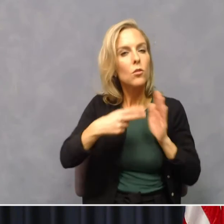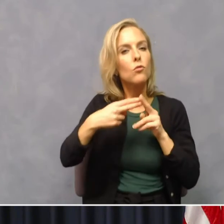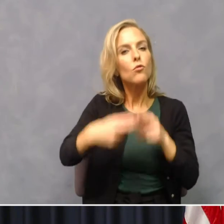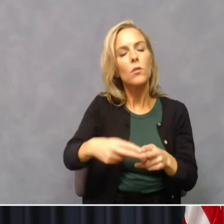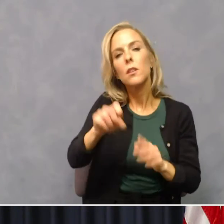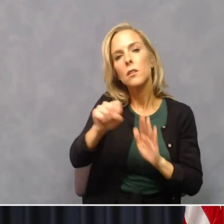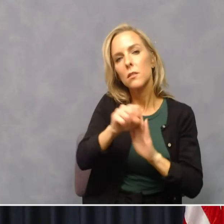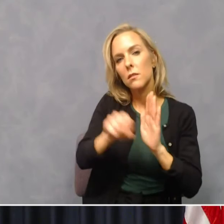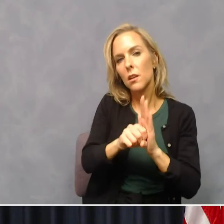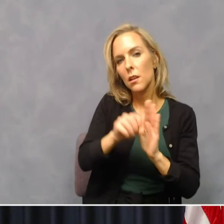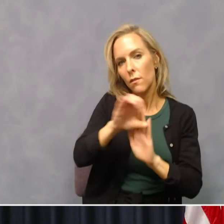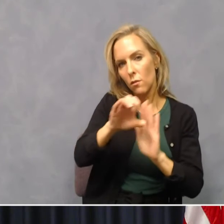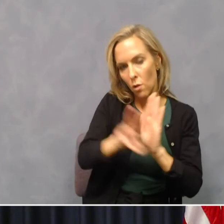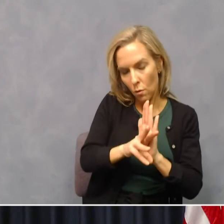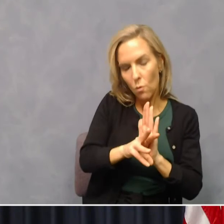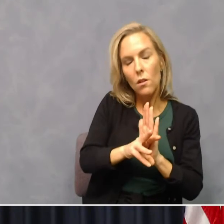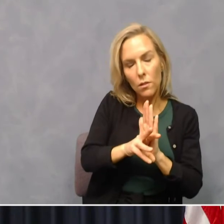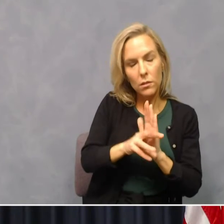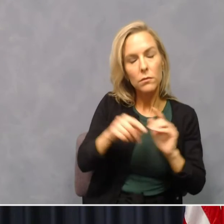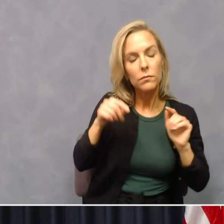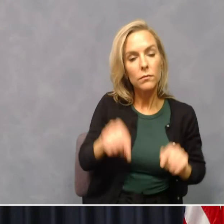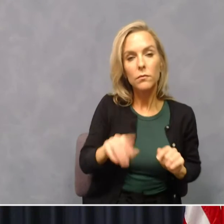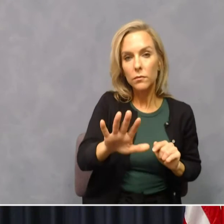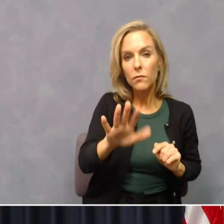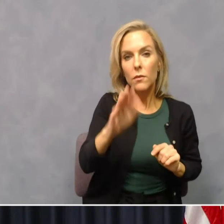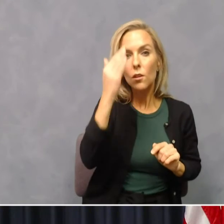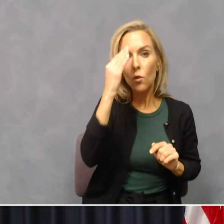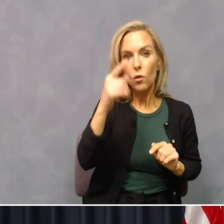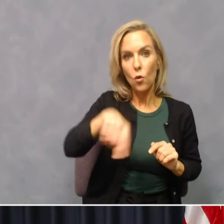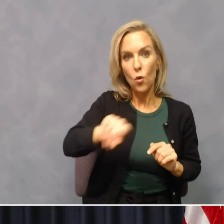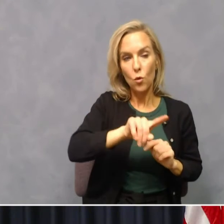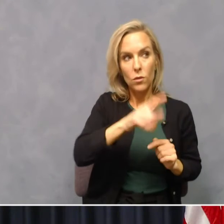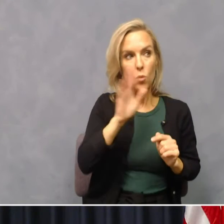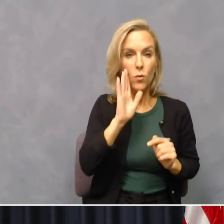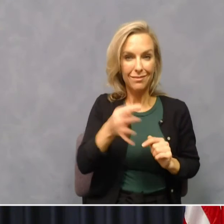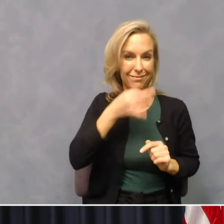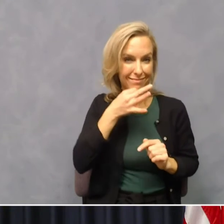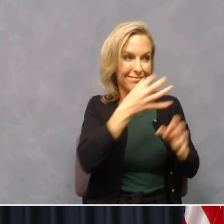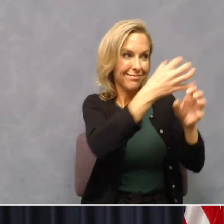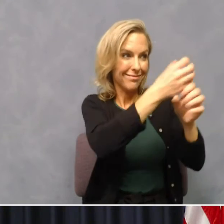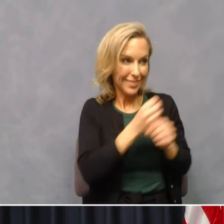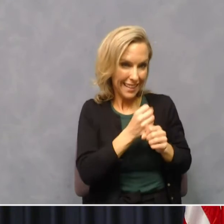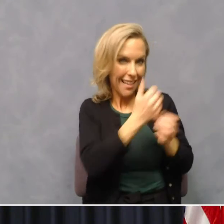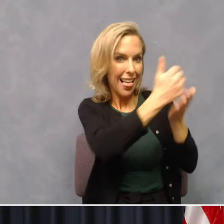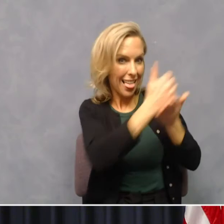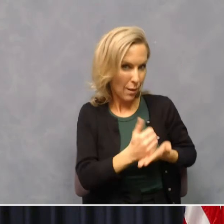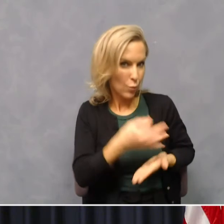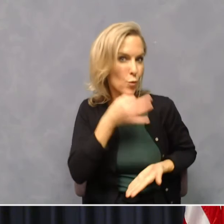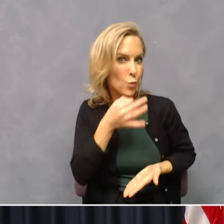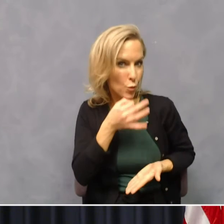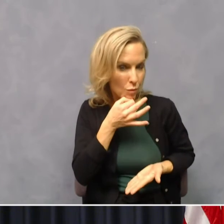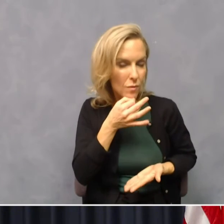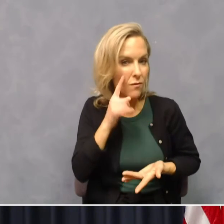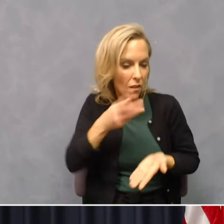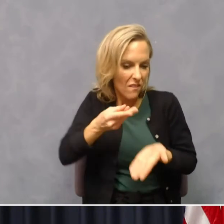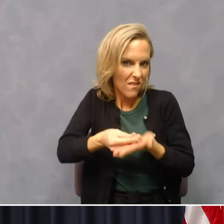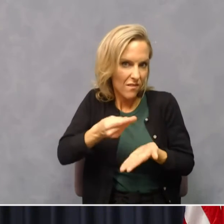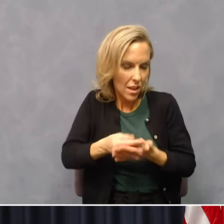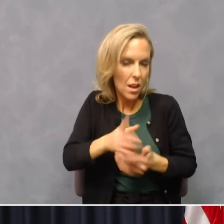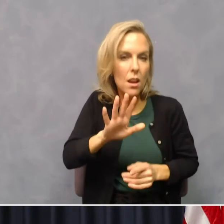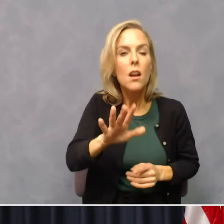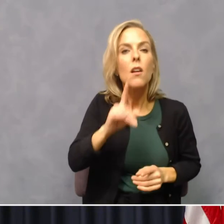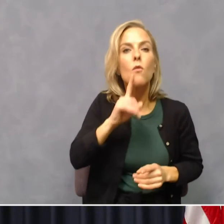But know that help should be on the way, and there's a time coming up soon where we can also